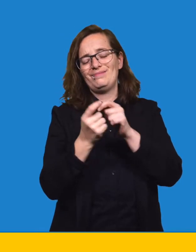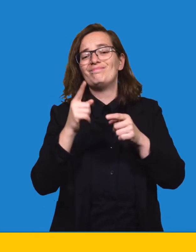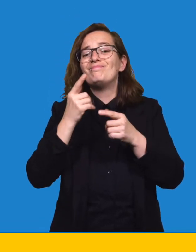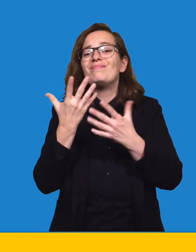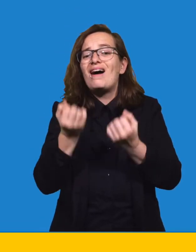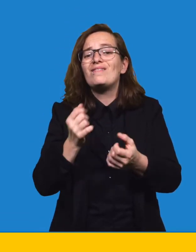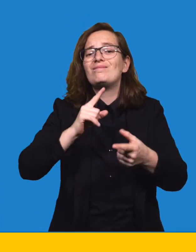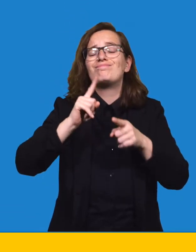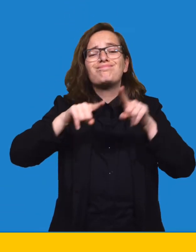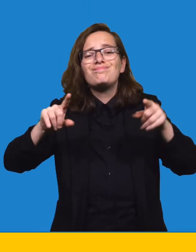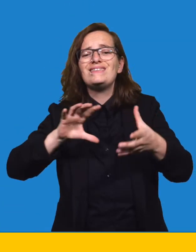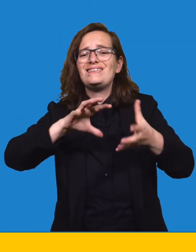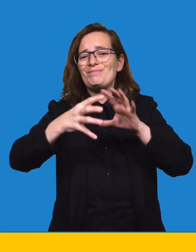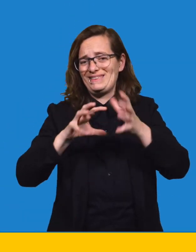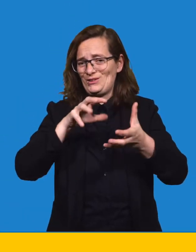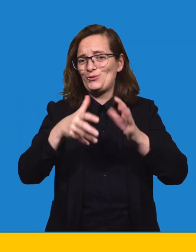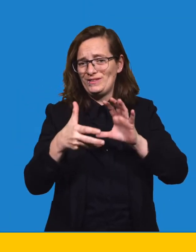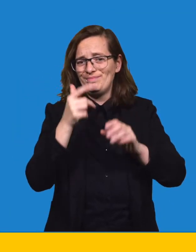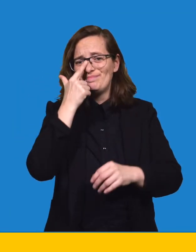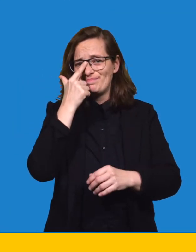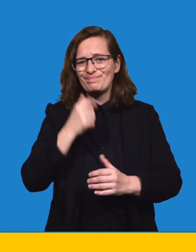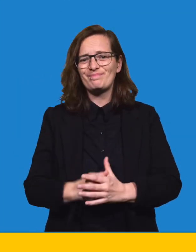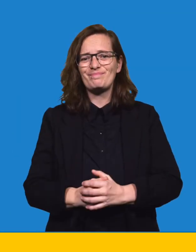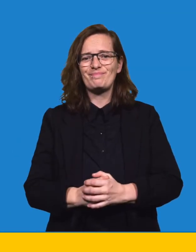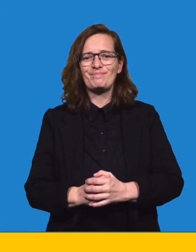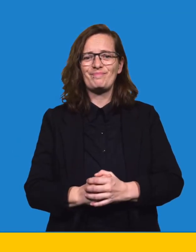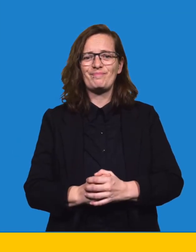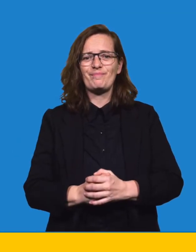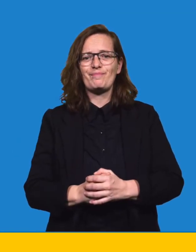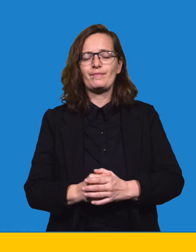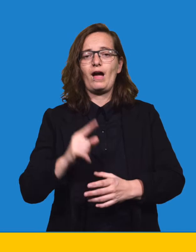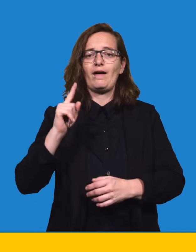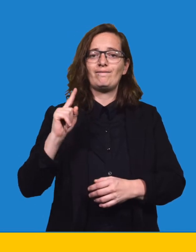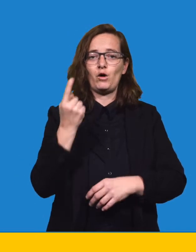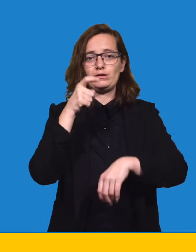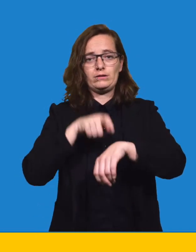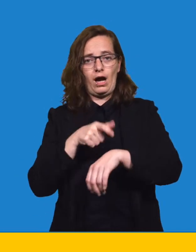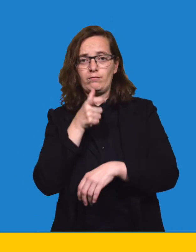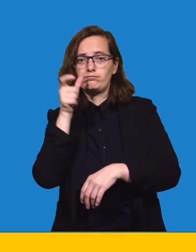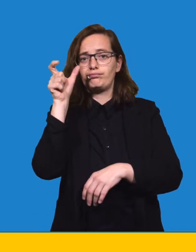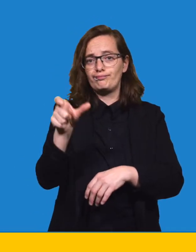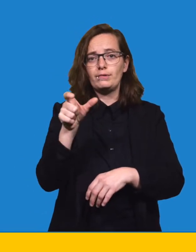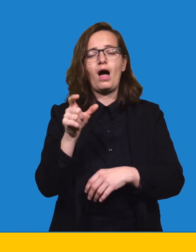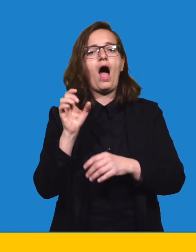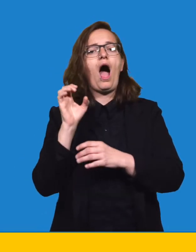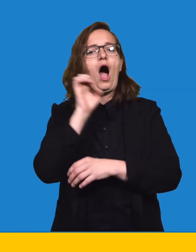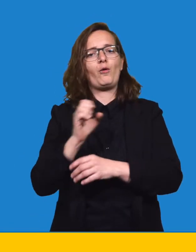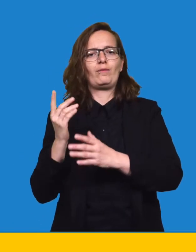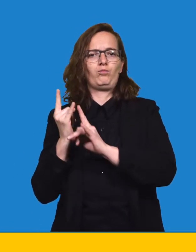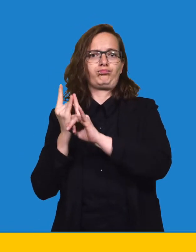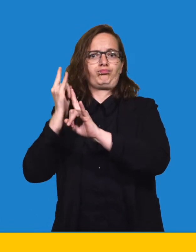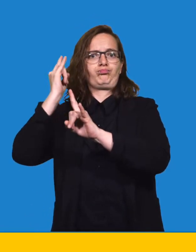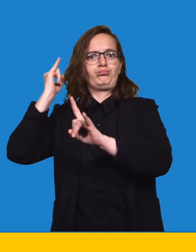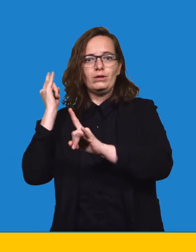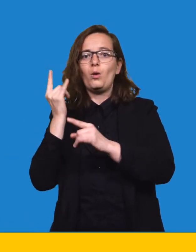Solidarity is not a new term, nor a fixed term. It has multiple dimensions, and it changes with history. The first articulation